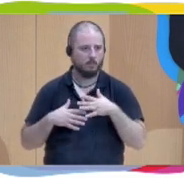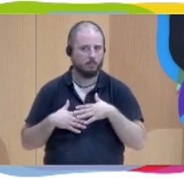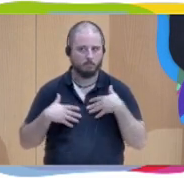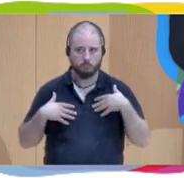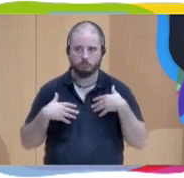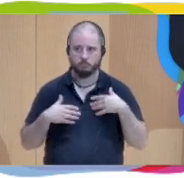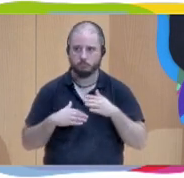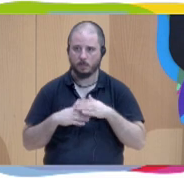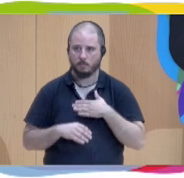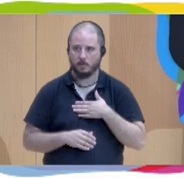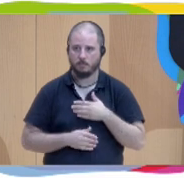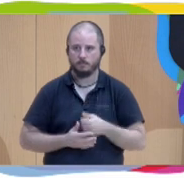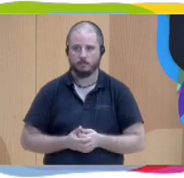learn?